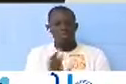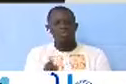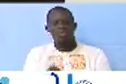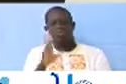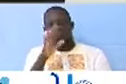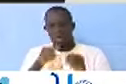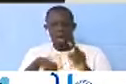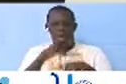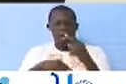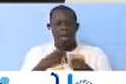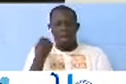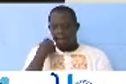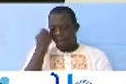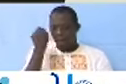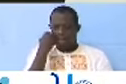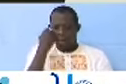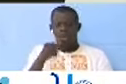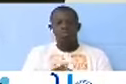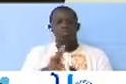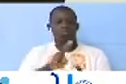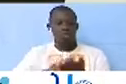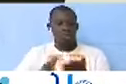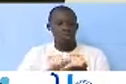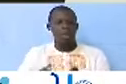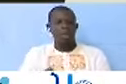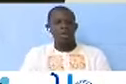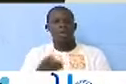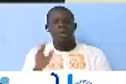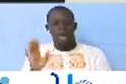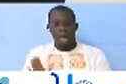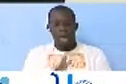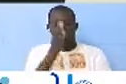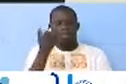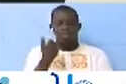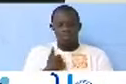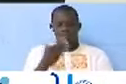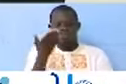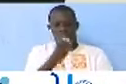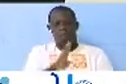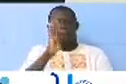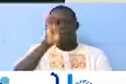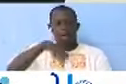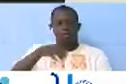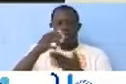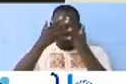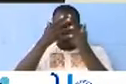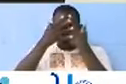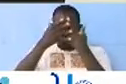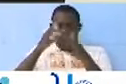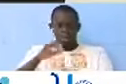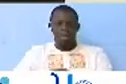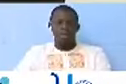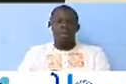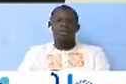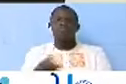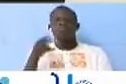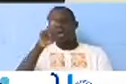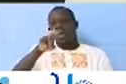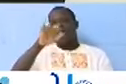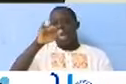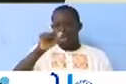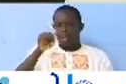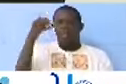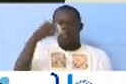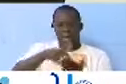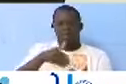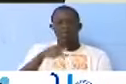remove people from Maltu and take them to the NIA premises where they are tortured. Is that what happened in this case, or are you saying that he